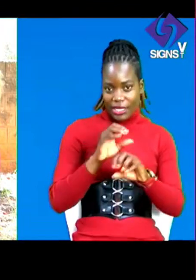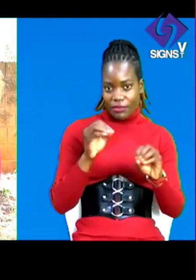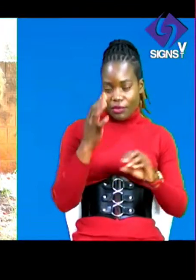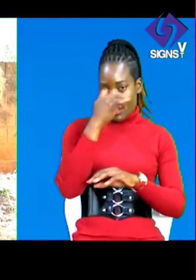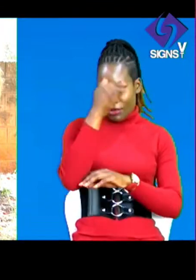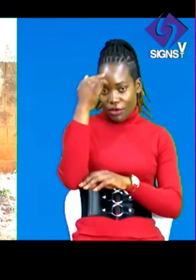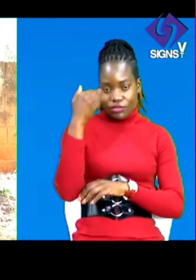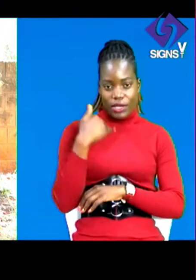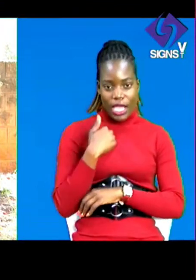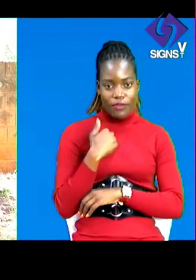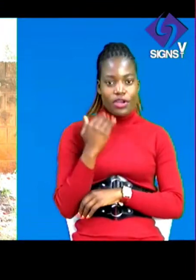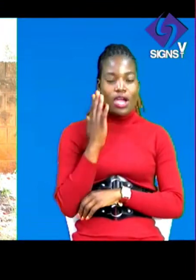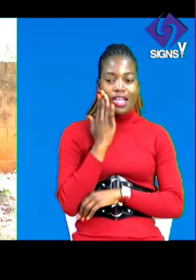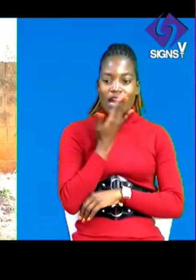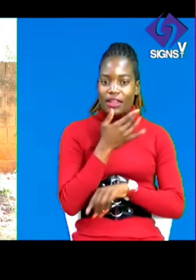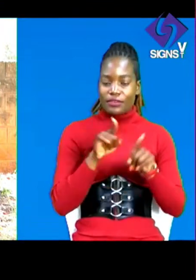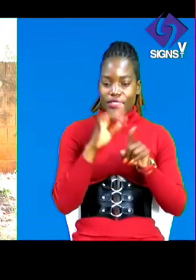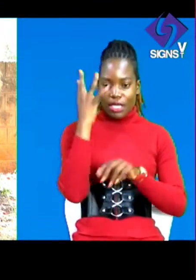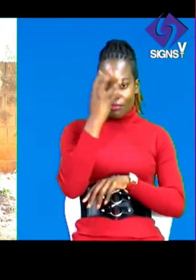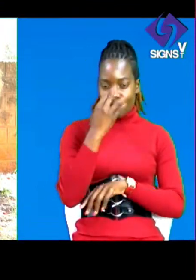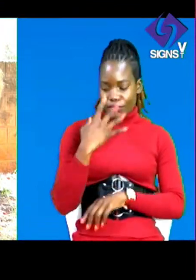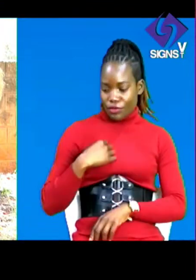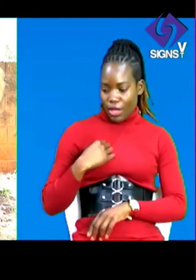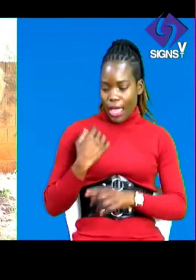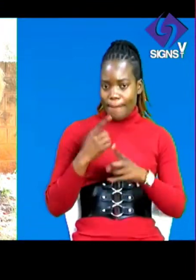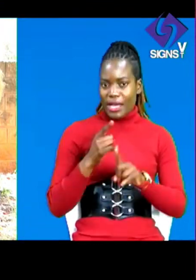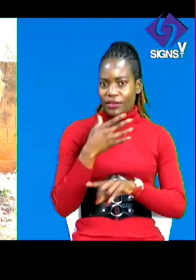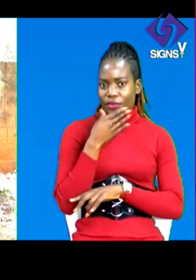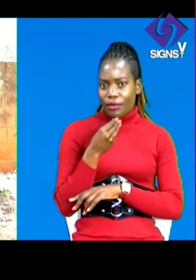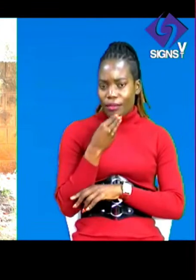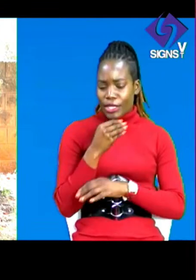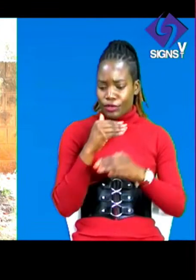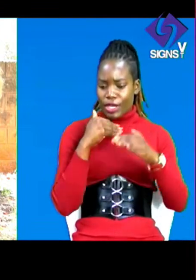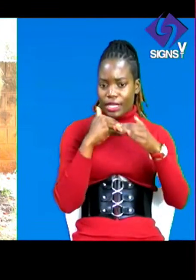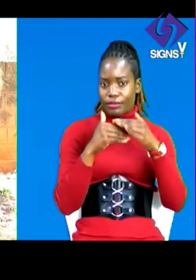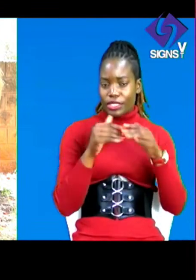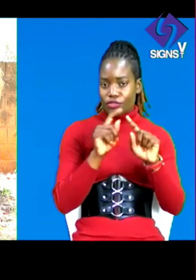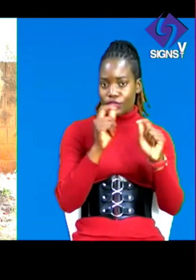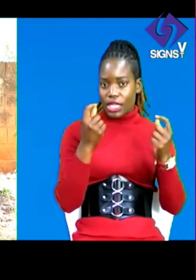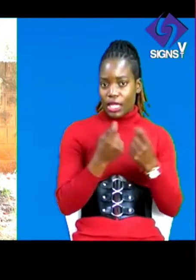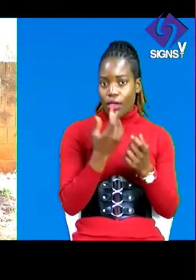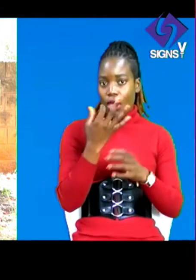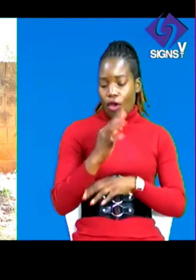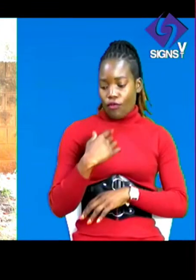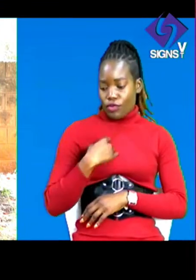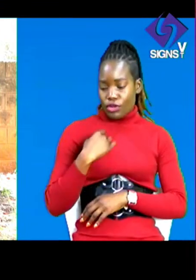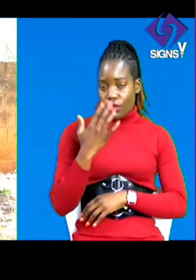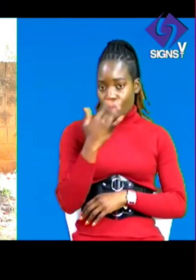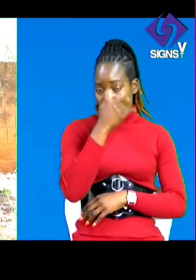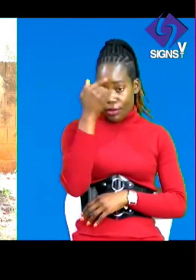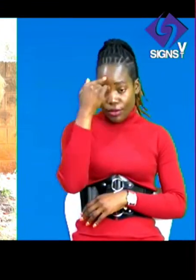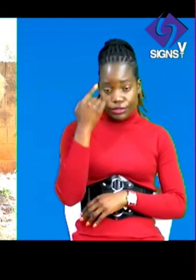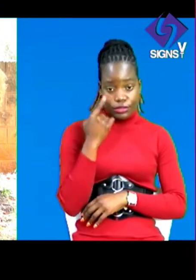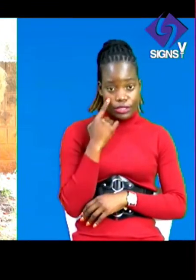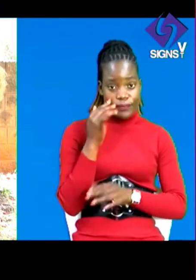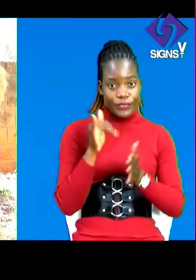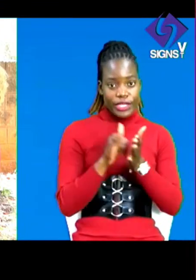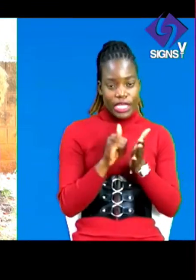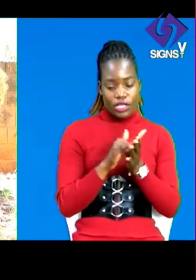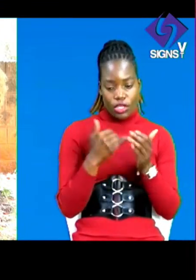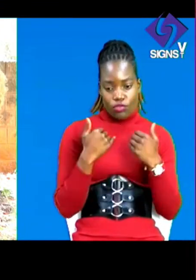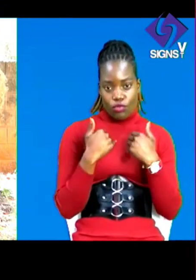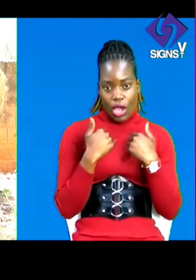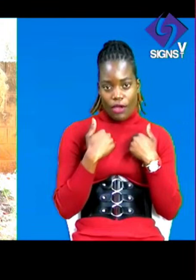colorful clothes and all that. But for men, I think you are limited to the type of dress code, because you find like you just have common